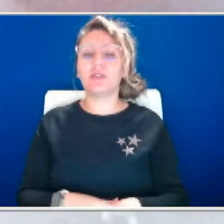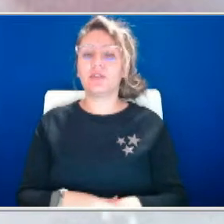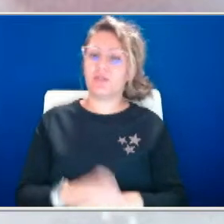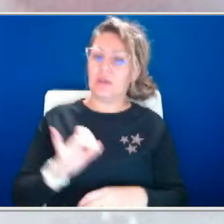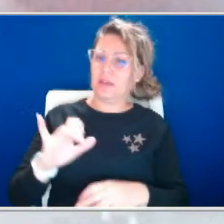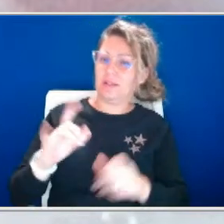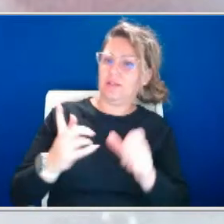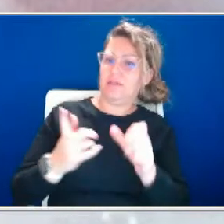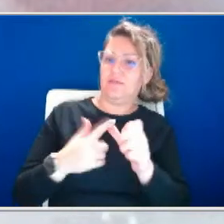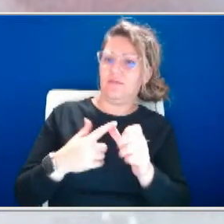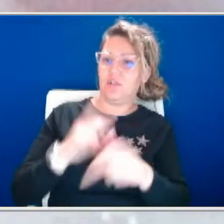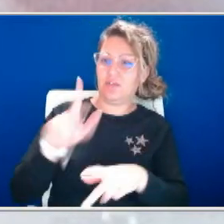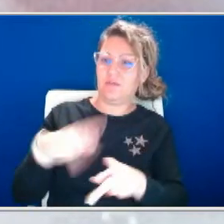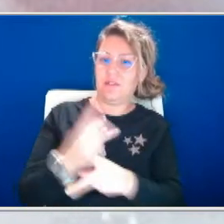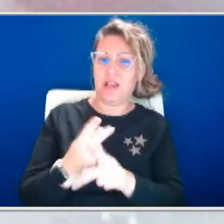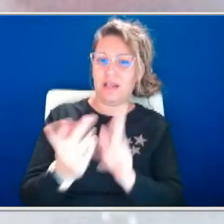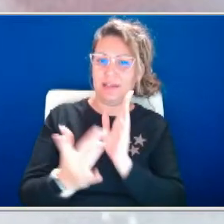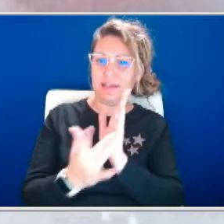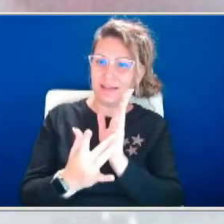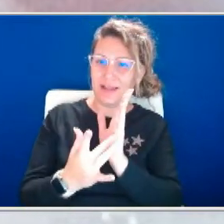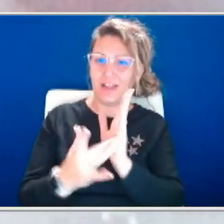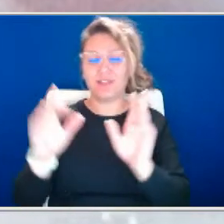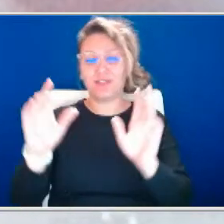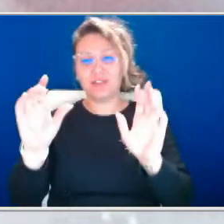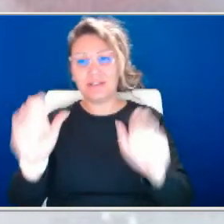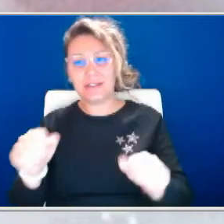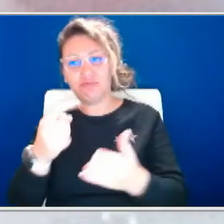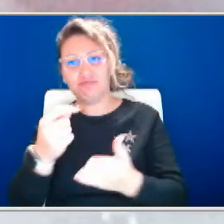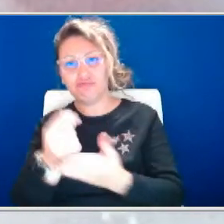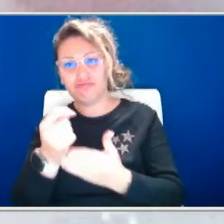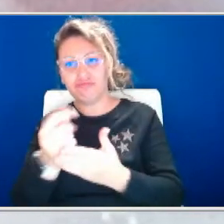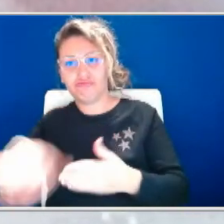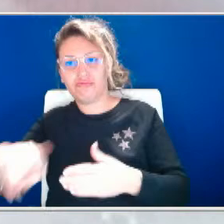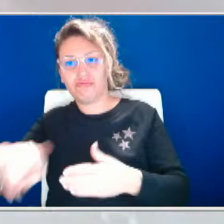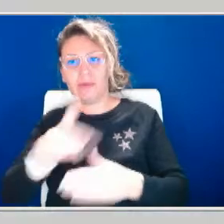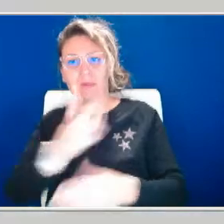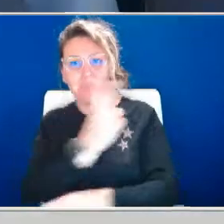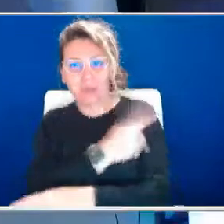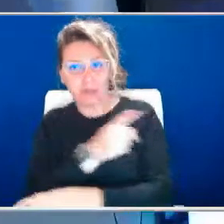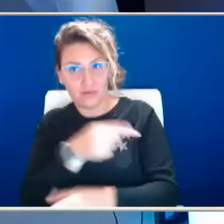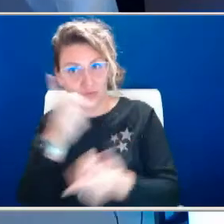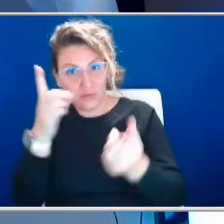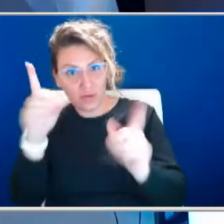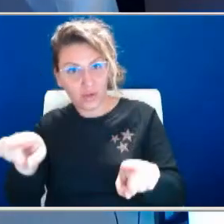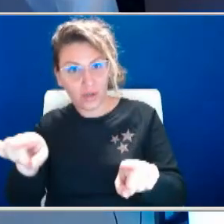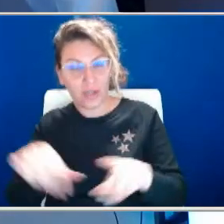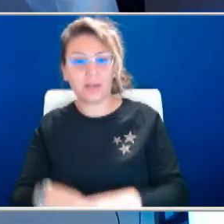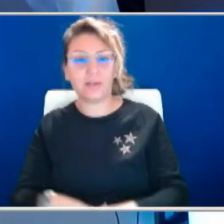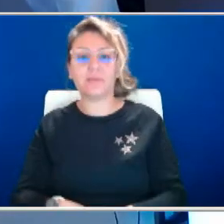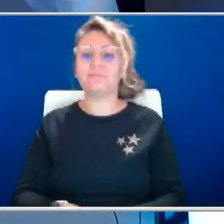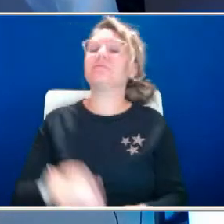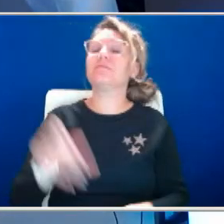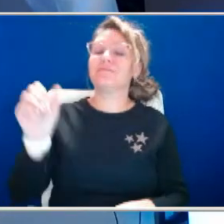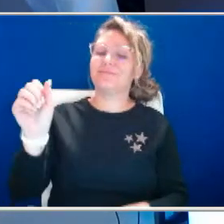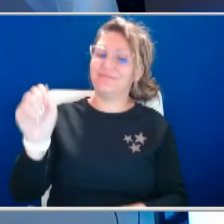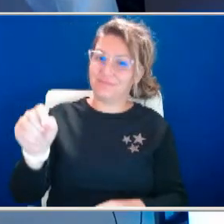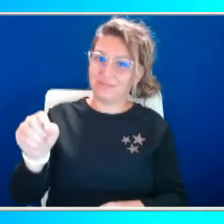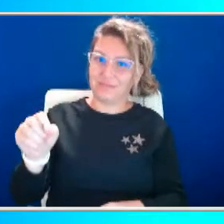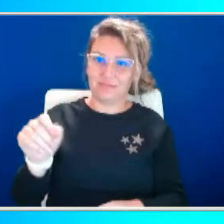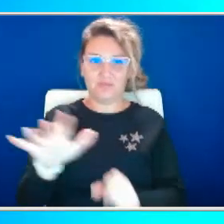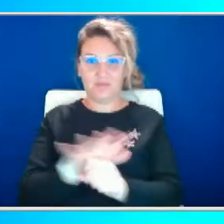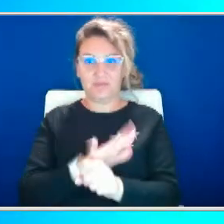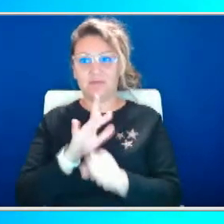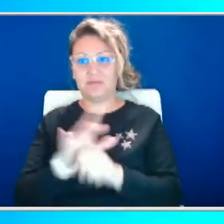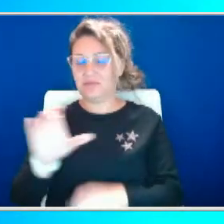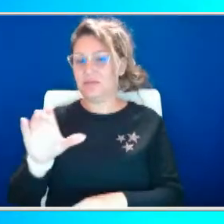kind technology to be able to treat those patients. Do you agree? Yeah, I mean, we all know that the opioid epidemic